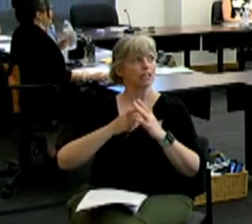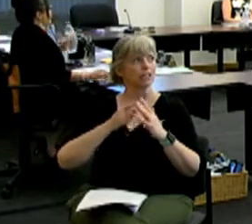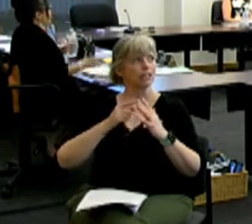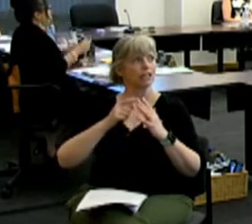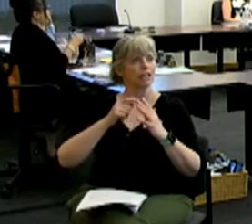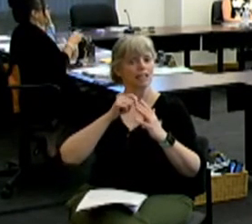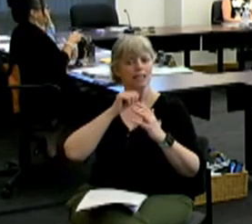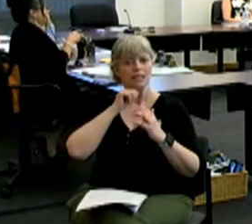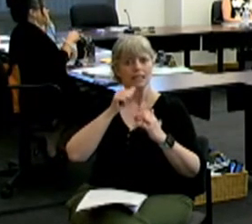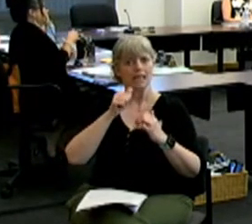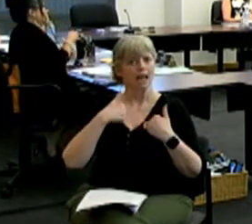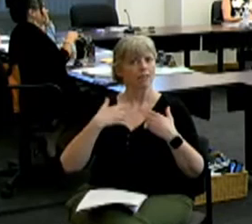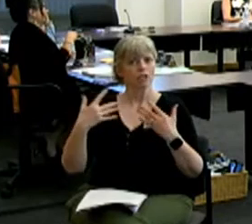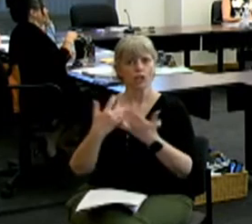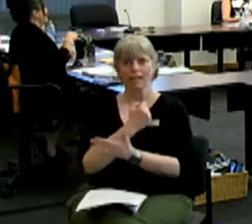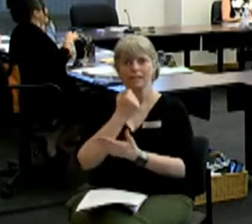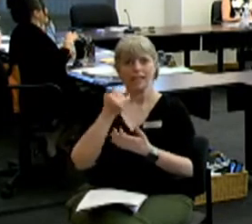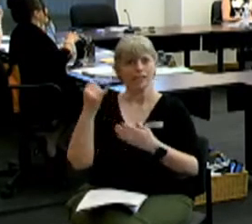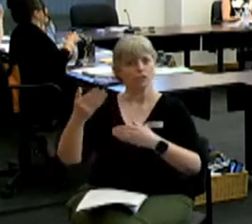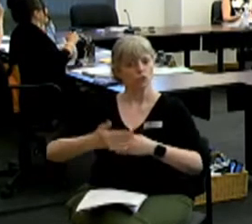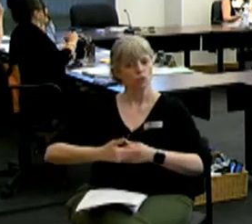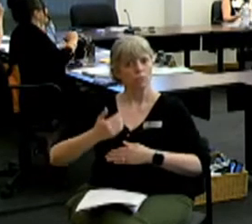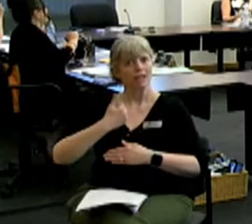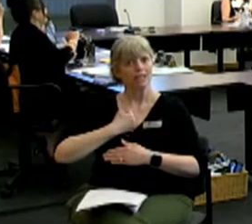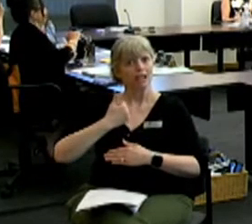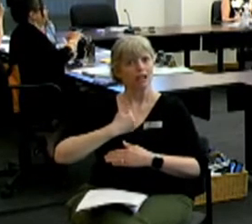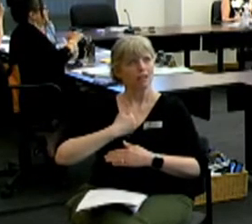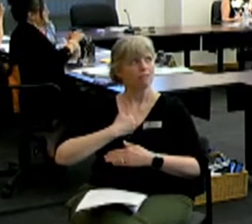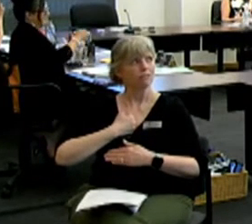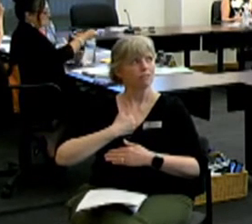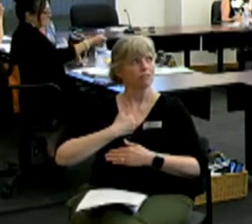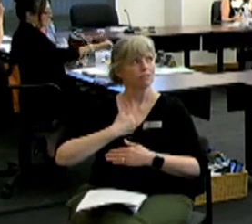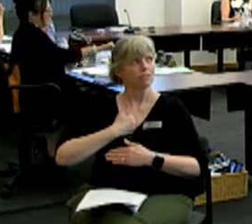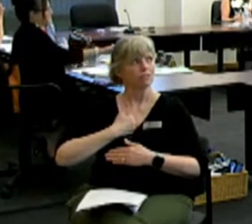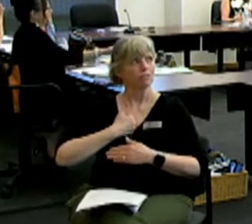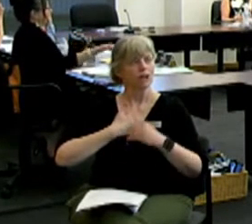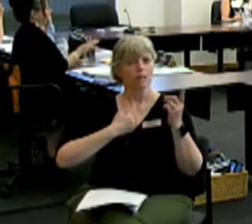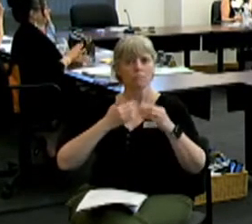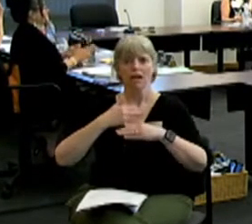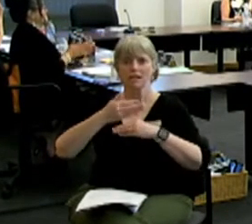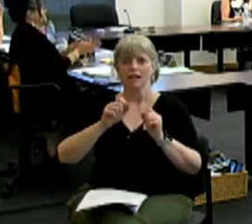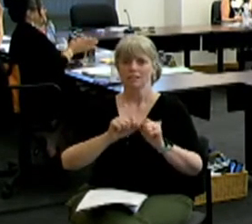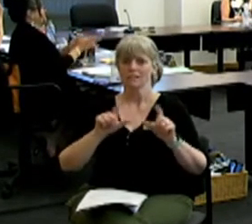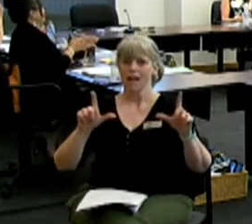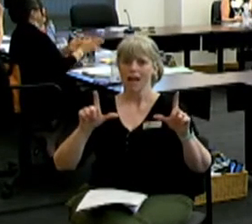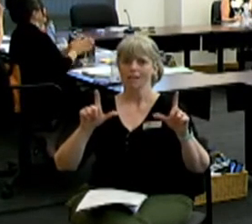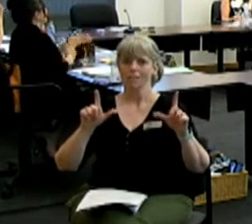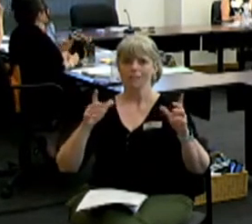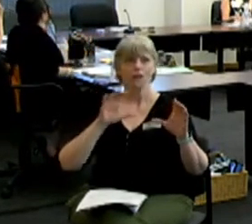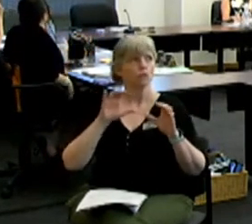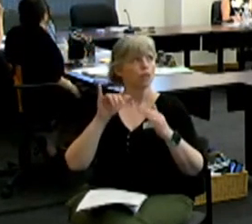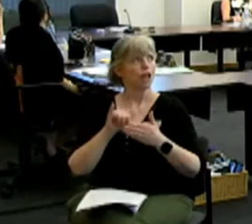of a chance to introduce myself. So I decided to take the next slide just to give a little bit about me, some context.